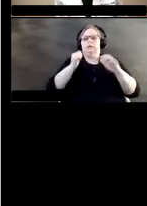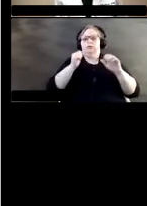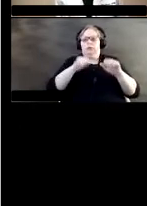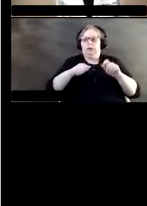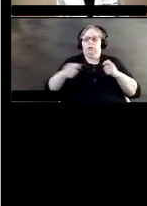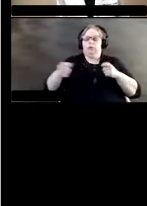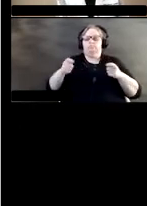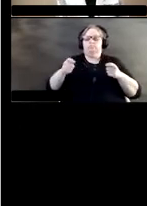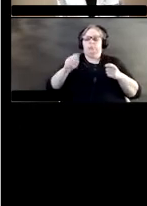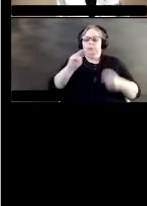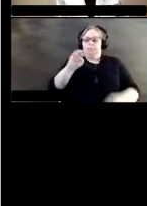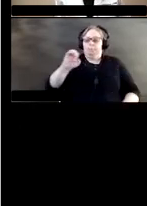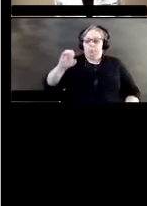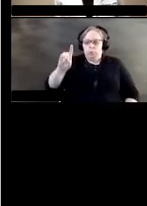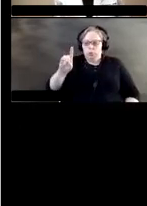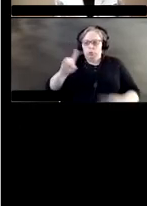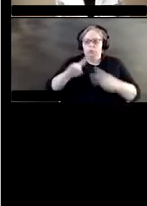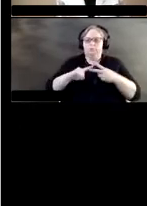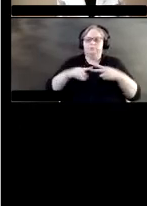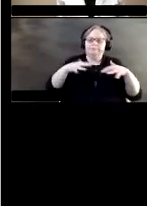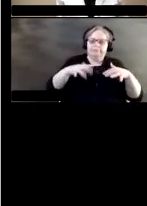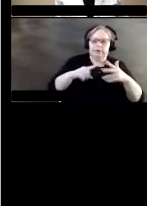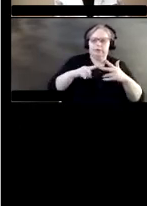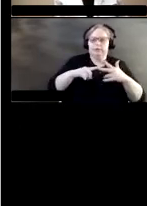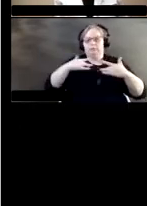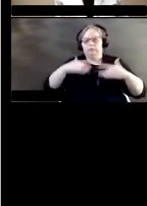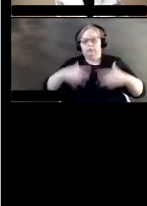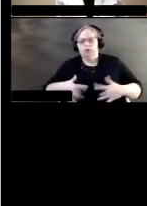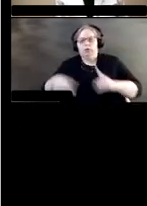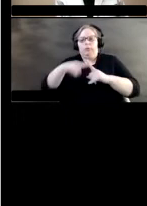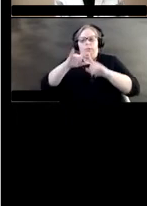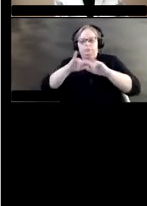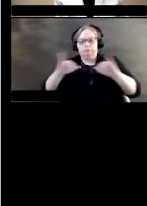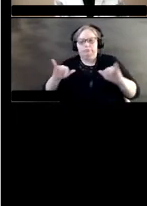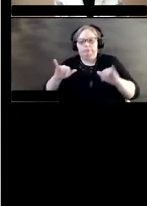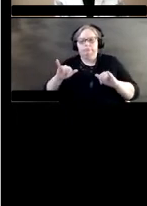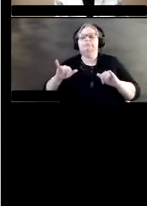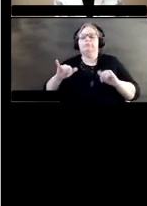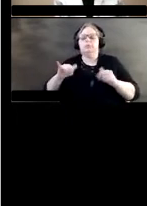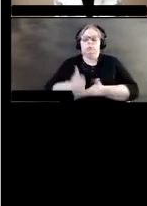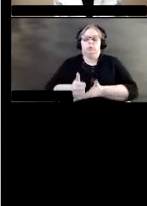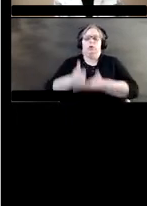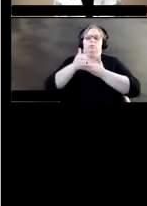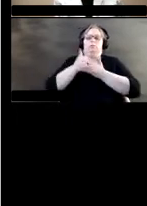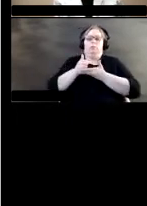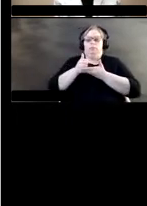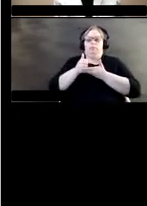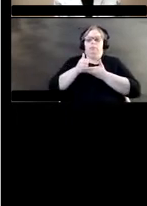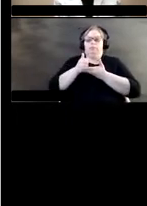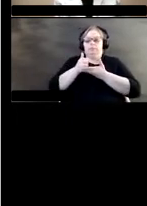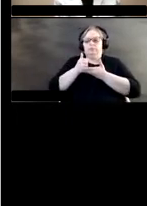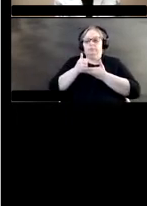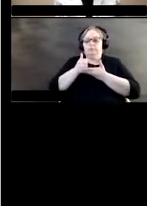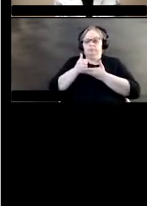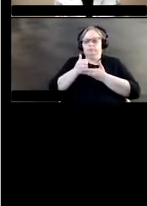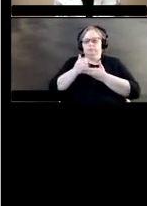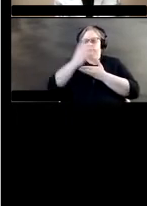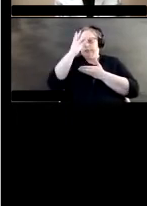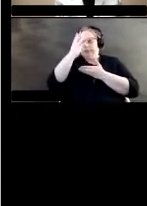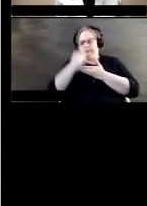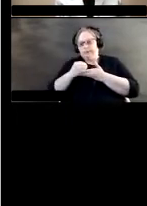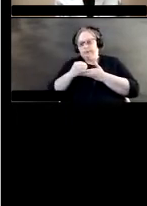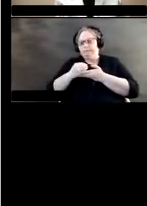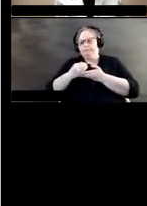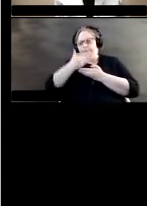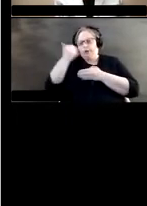know, anxiety, depression, as well as trying to curb any problems that you might be having with falling asleep